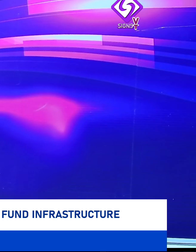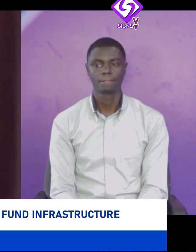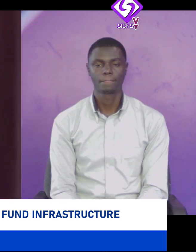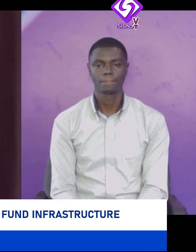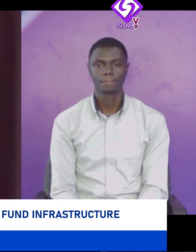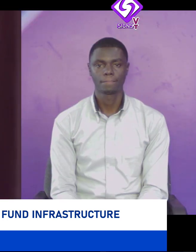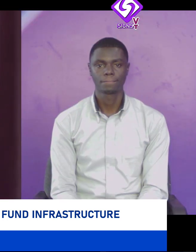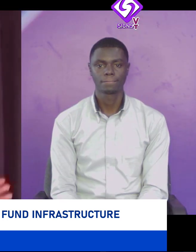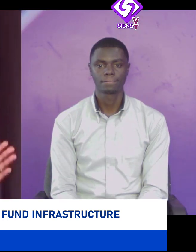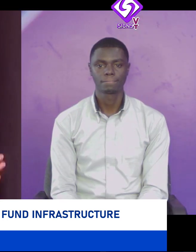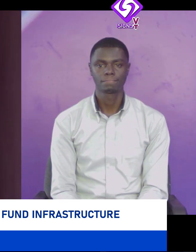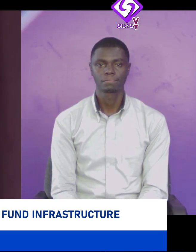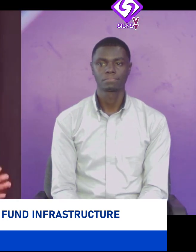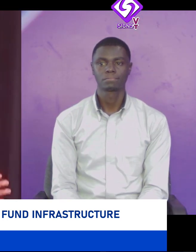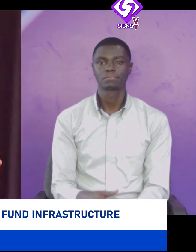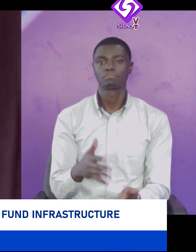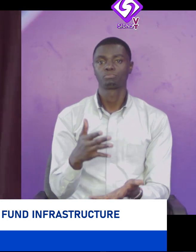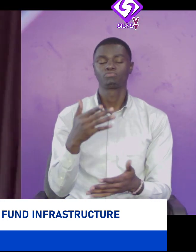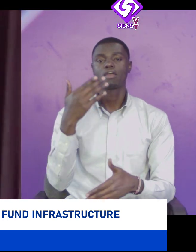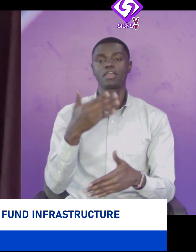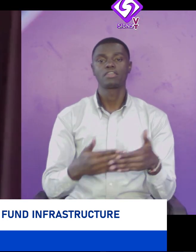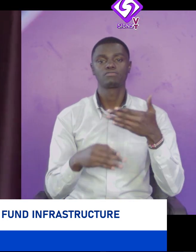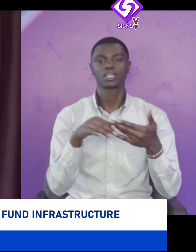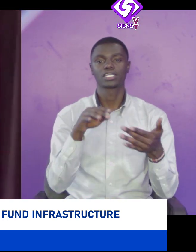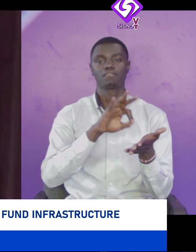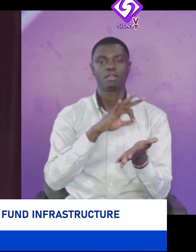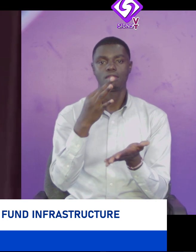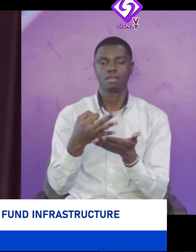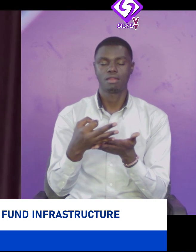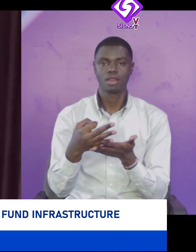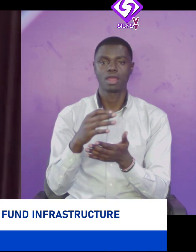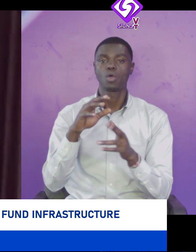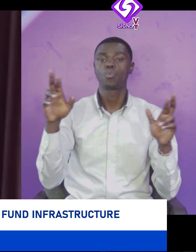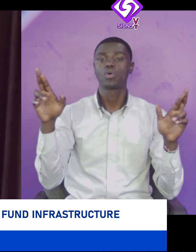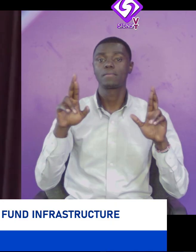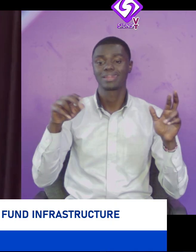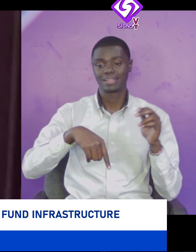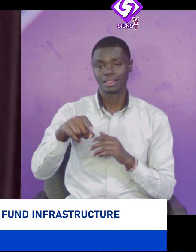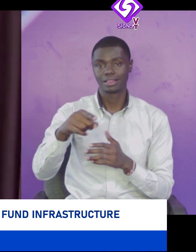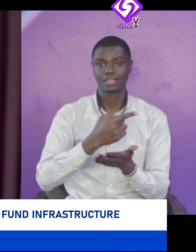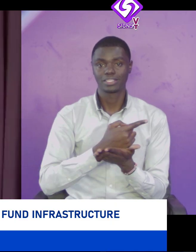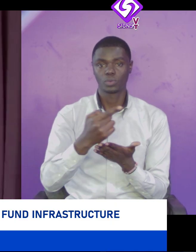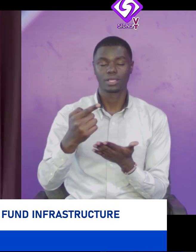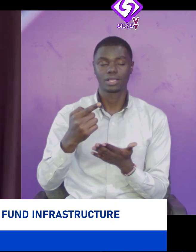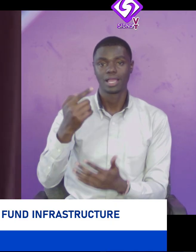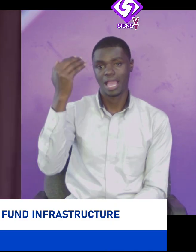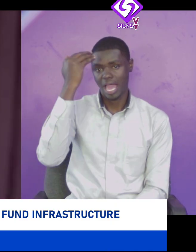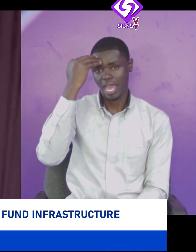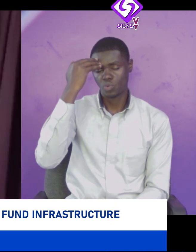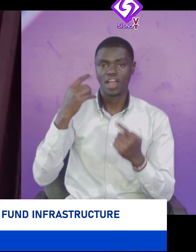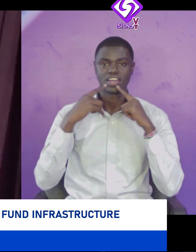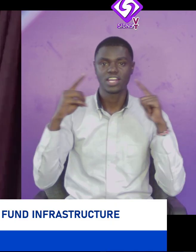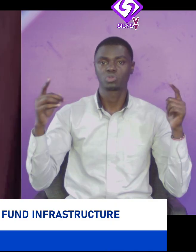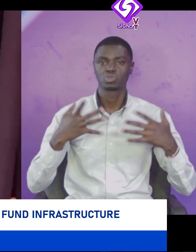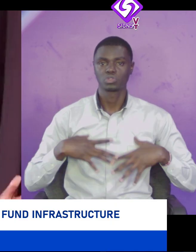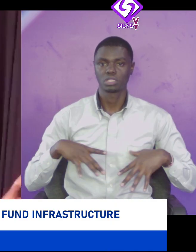projects. National Infrastructure Fund will be ready this week. I know I announced to the people of Kenya